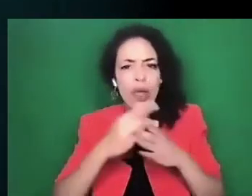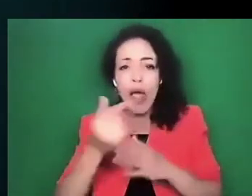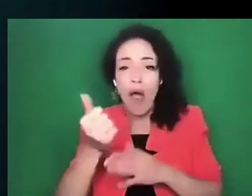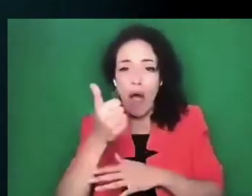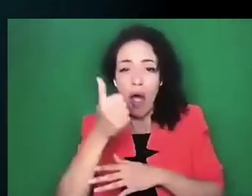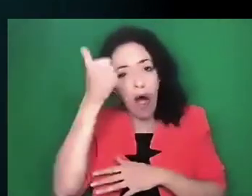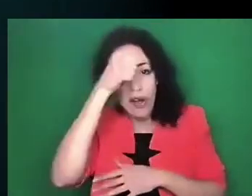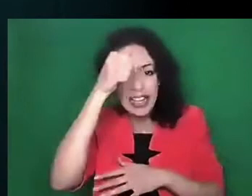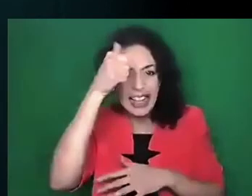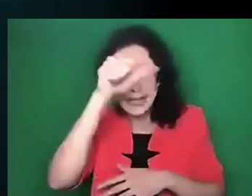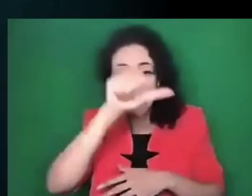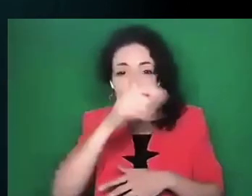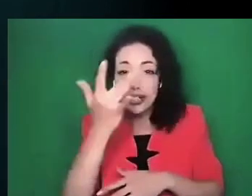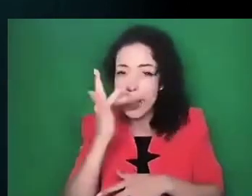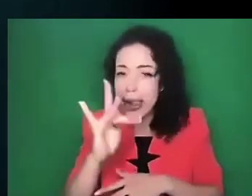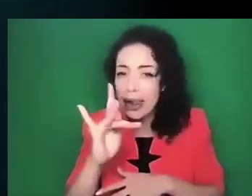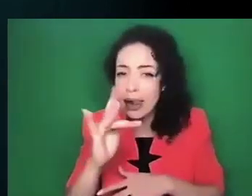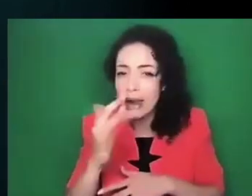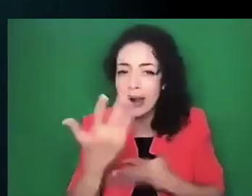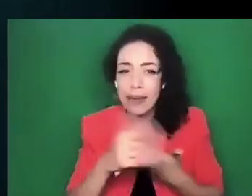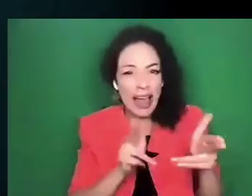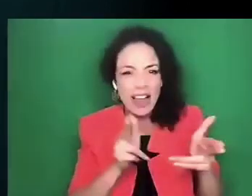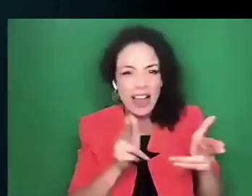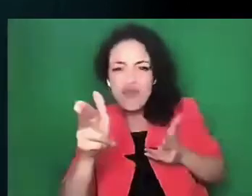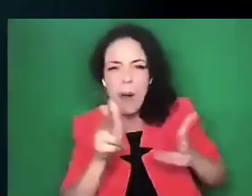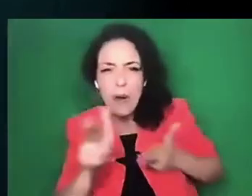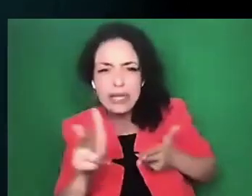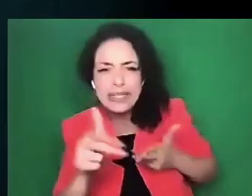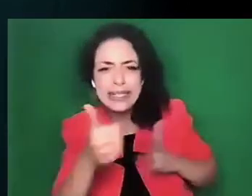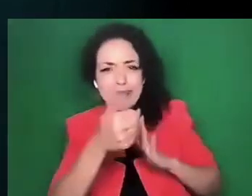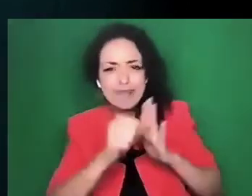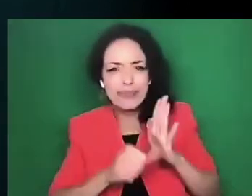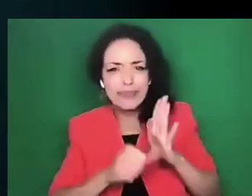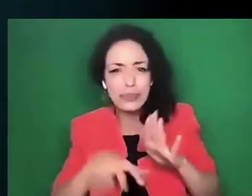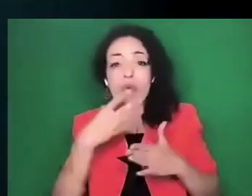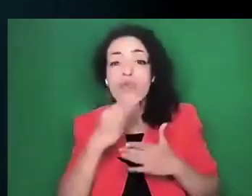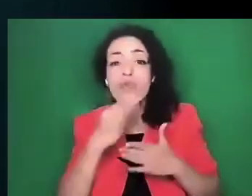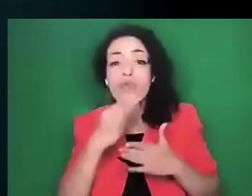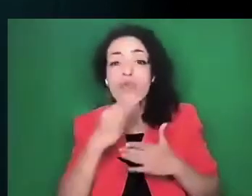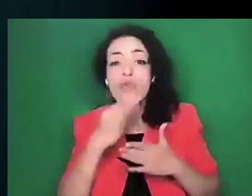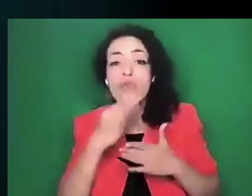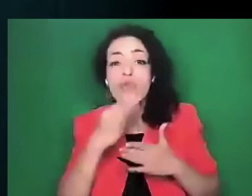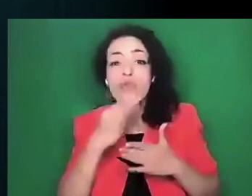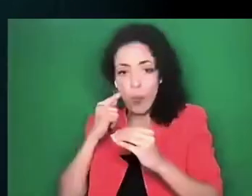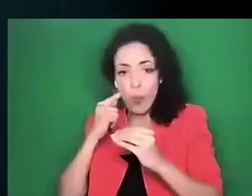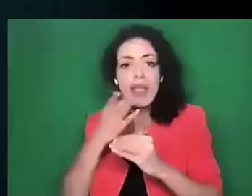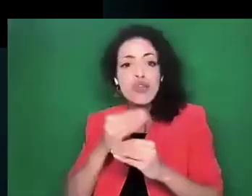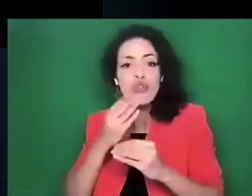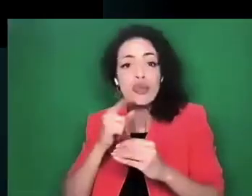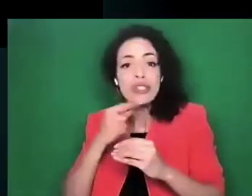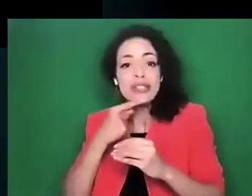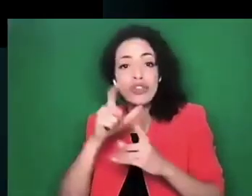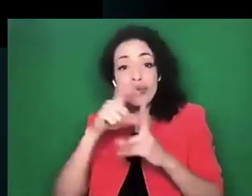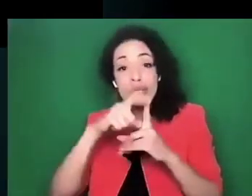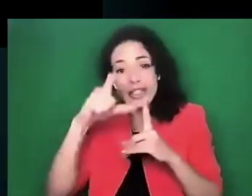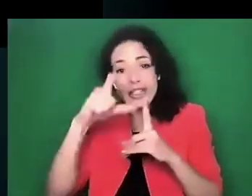KitKat, we used it to reconstruct images, fragments of images that we found in archives of the leading stars of the KitKat Club,